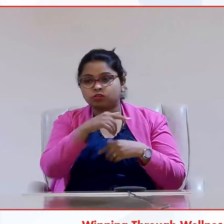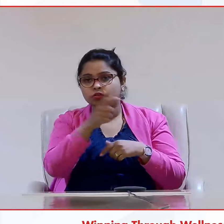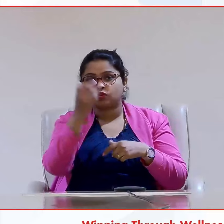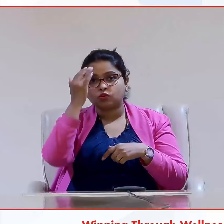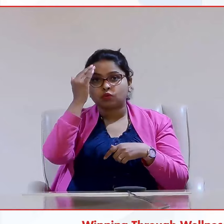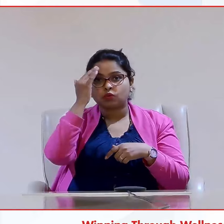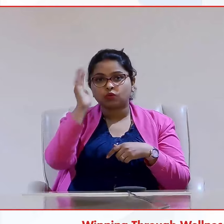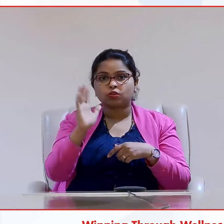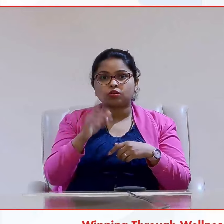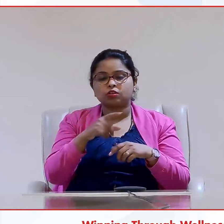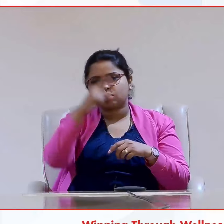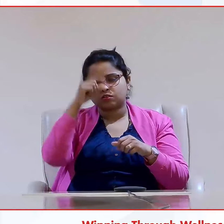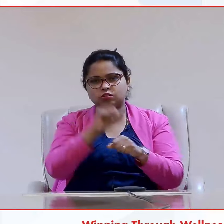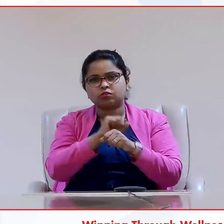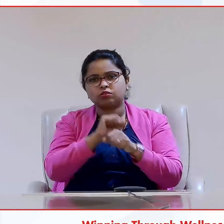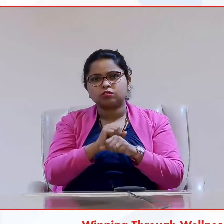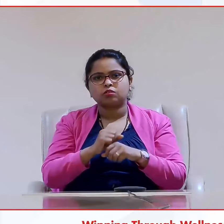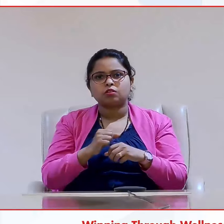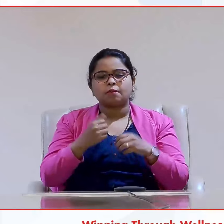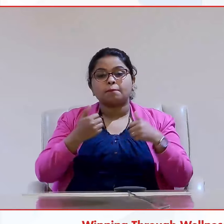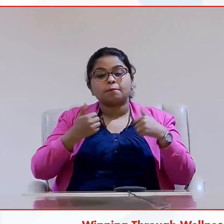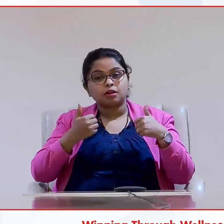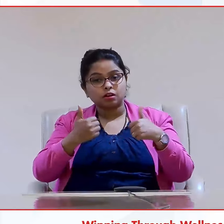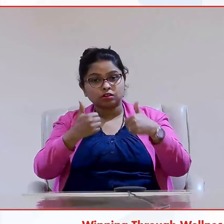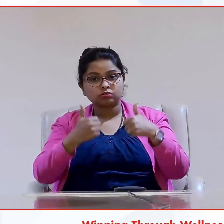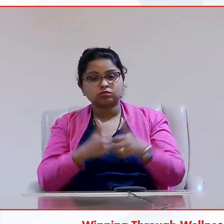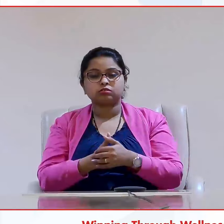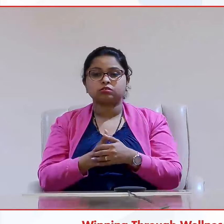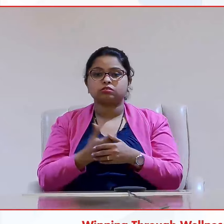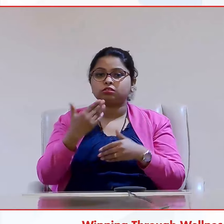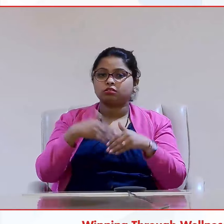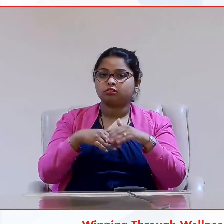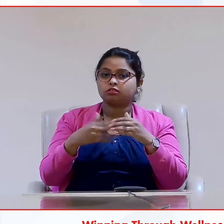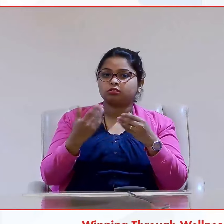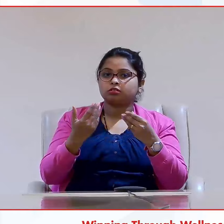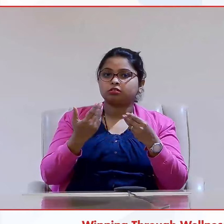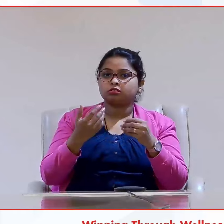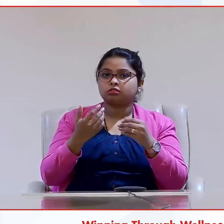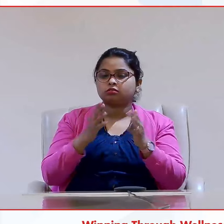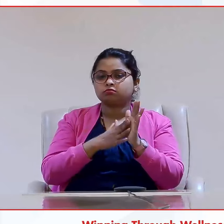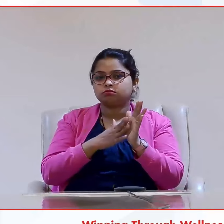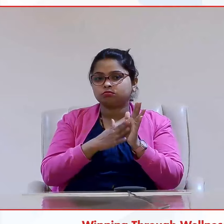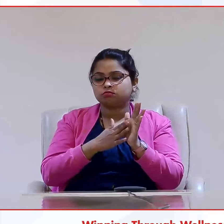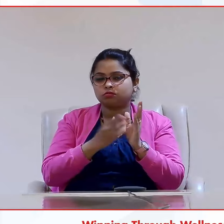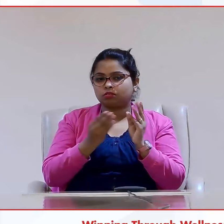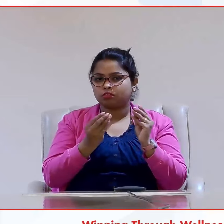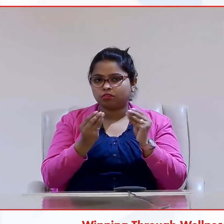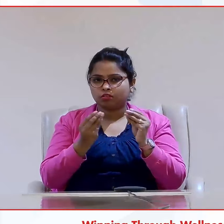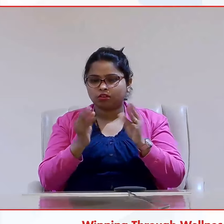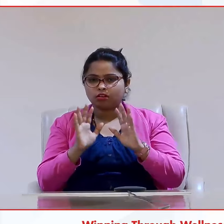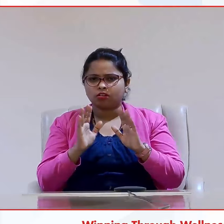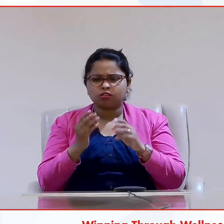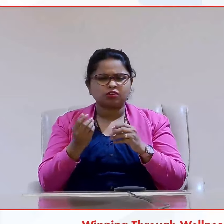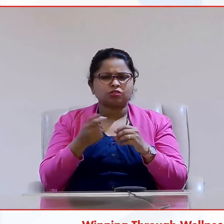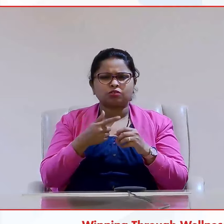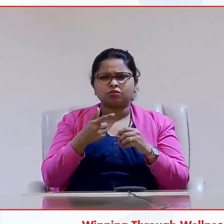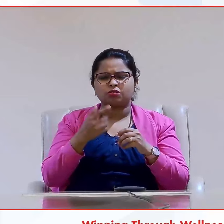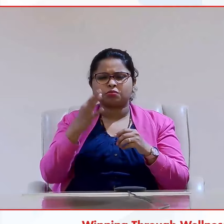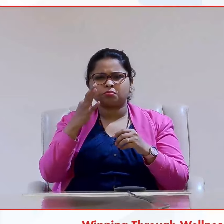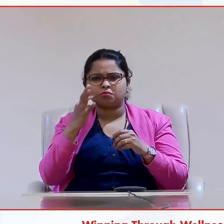know, we are doing our best, and yet, you know, there is no recognition and things may not be worked out. So it has not